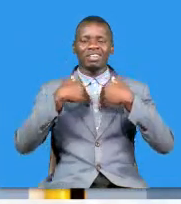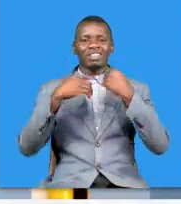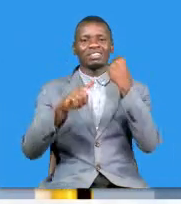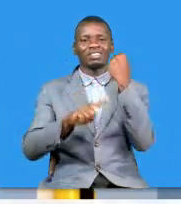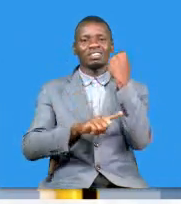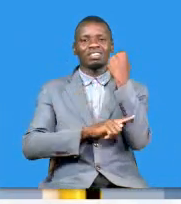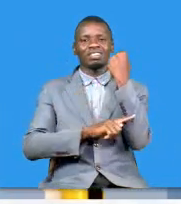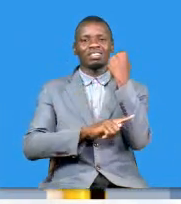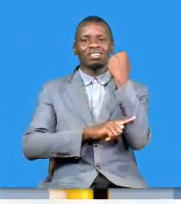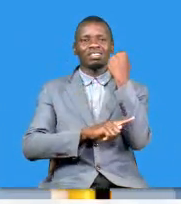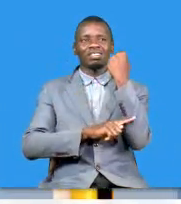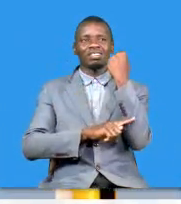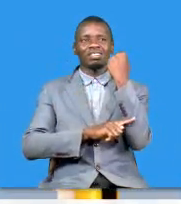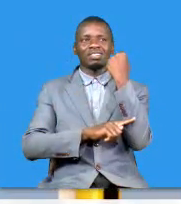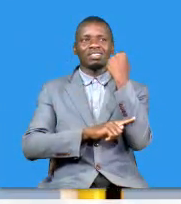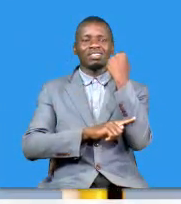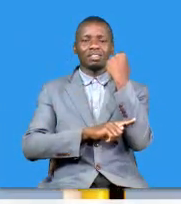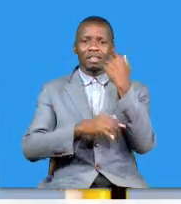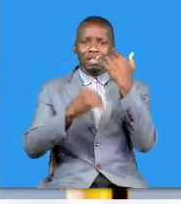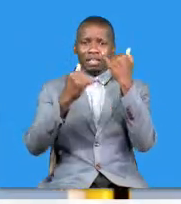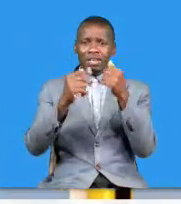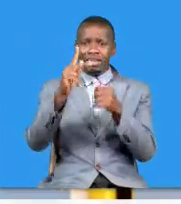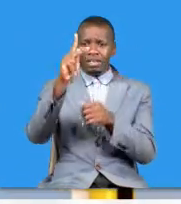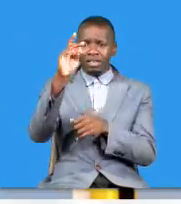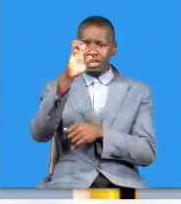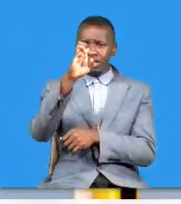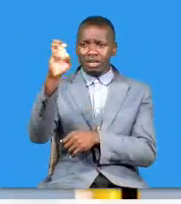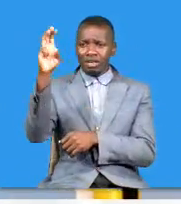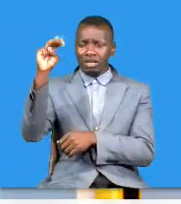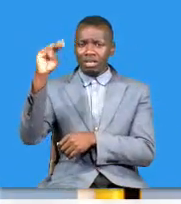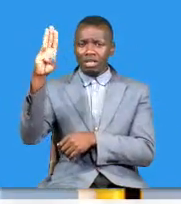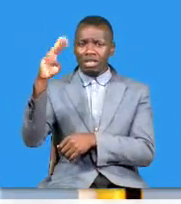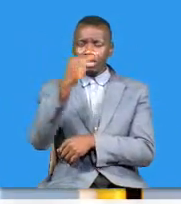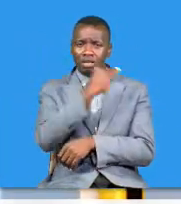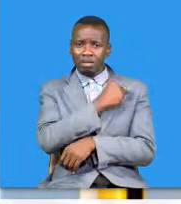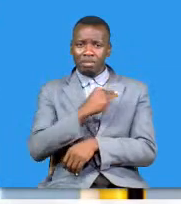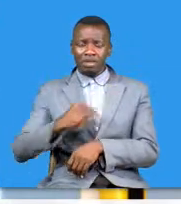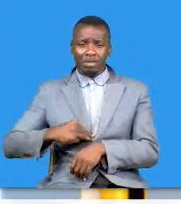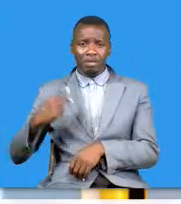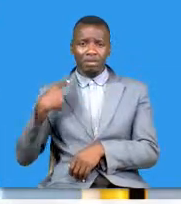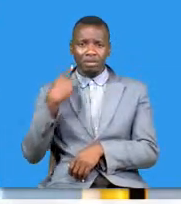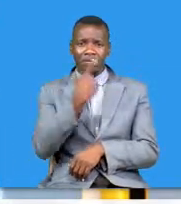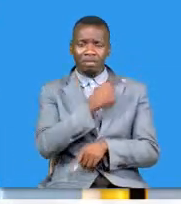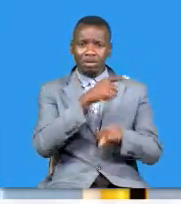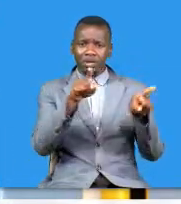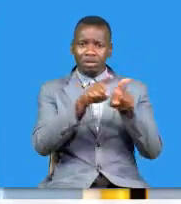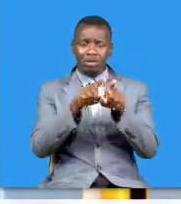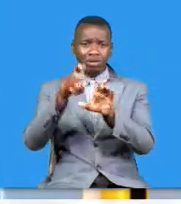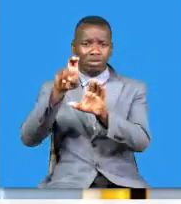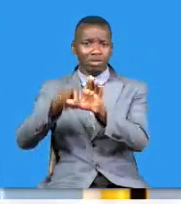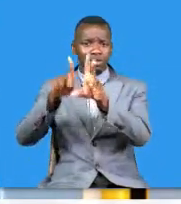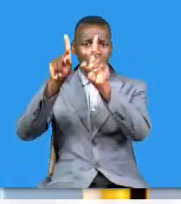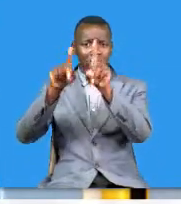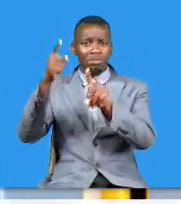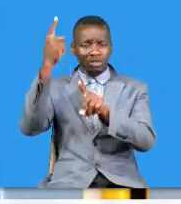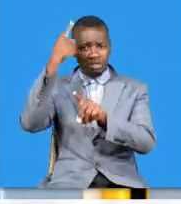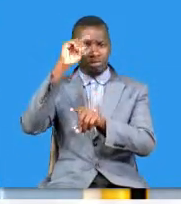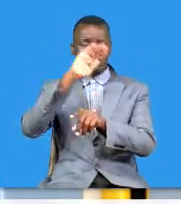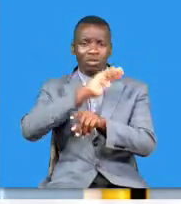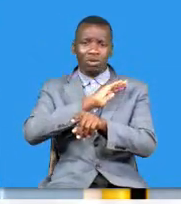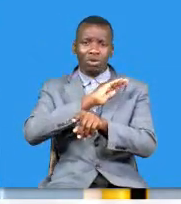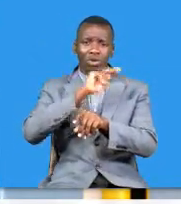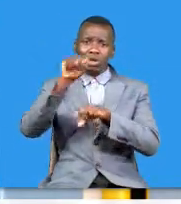Kalimukwa. Gembe, Member of Parliament, who is also chairperson of the National Women's